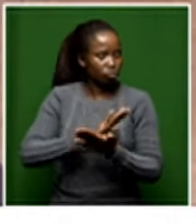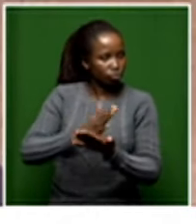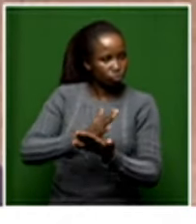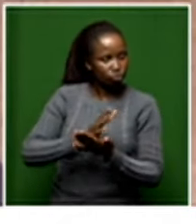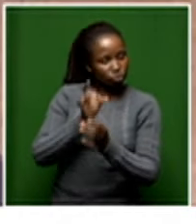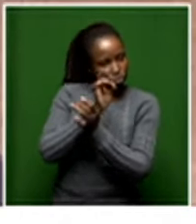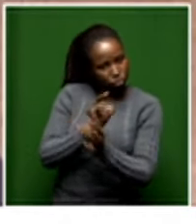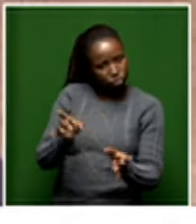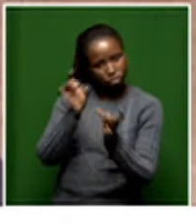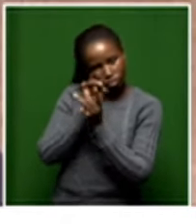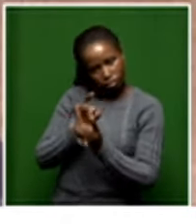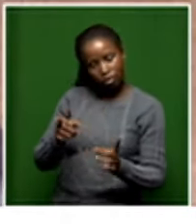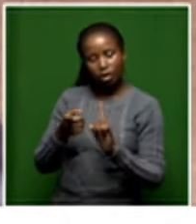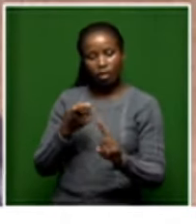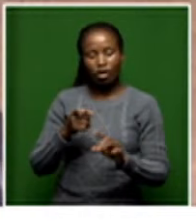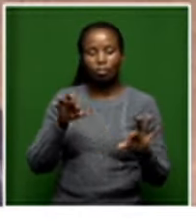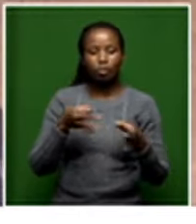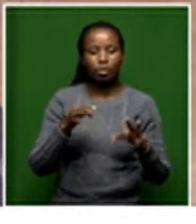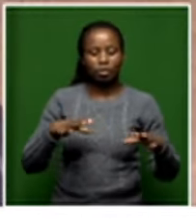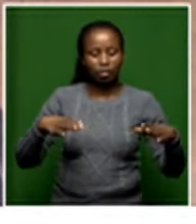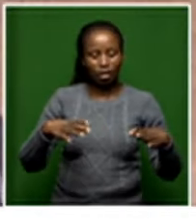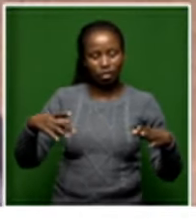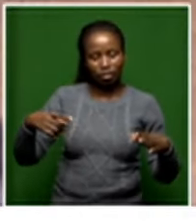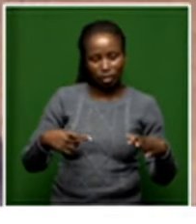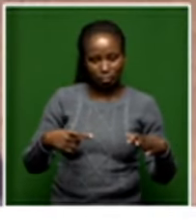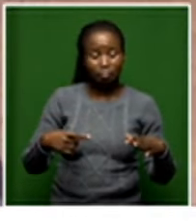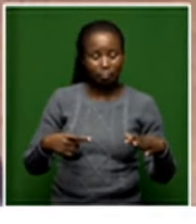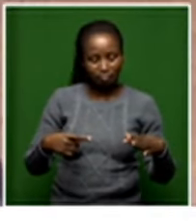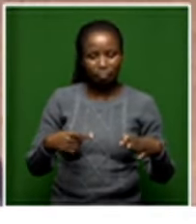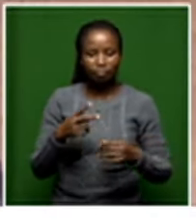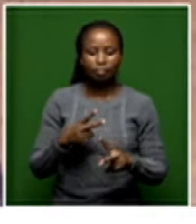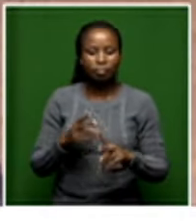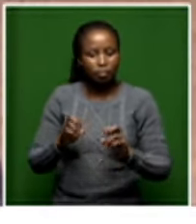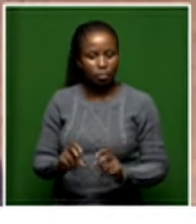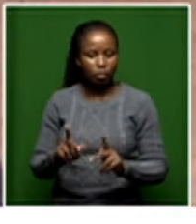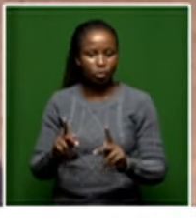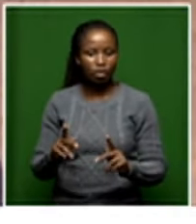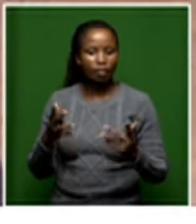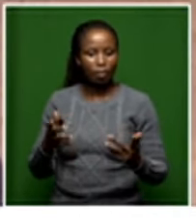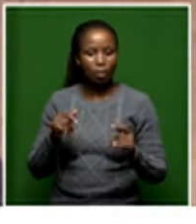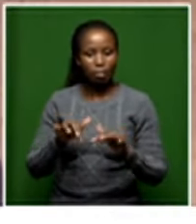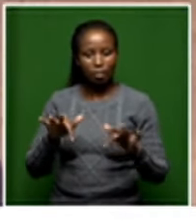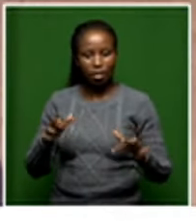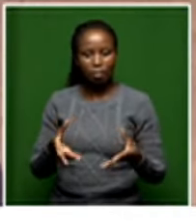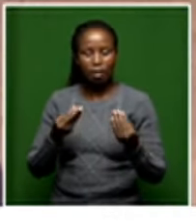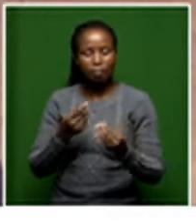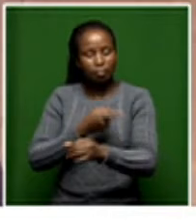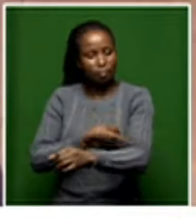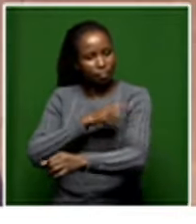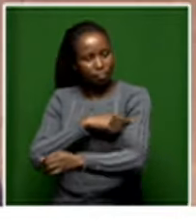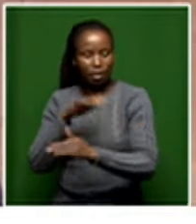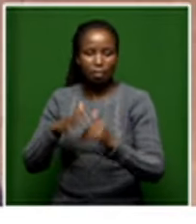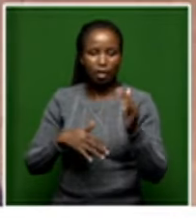music sector, give opportunities for musicians to have capacity building through our